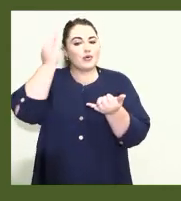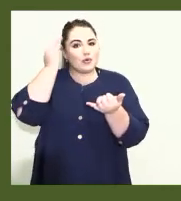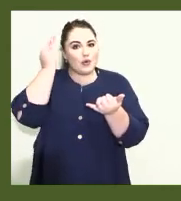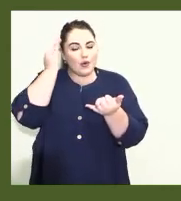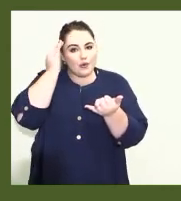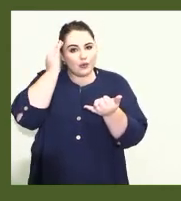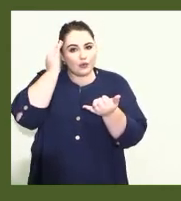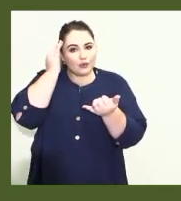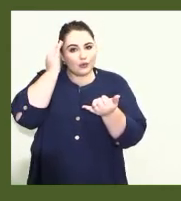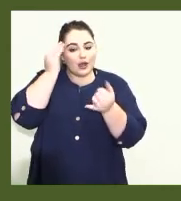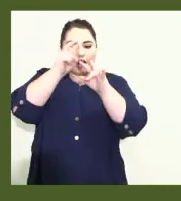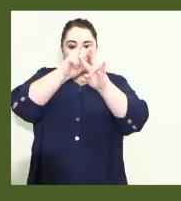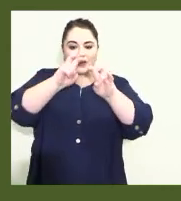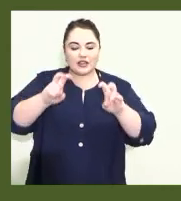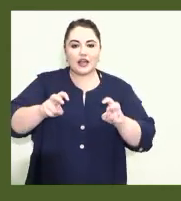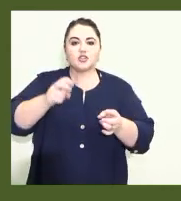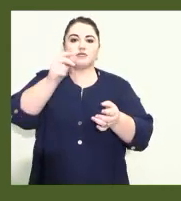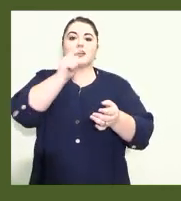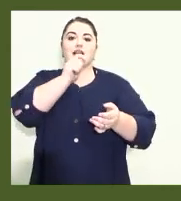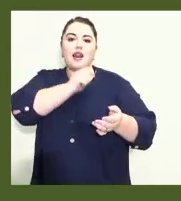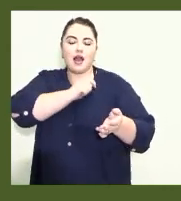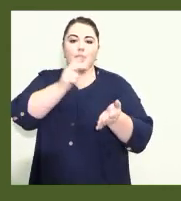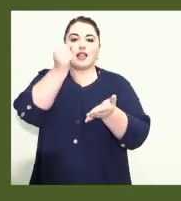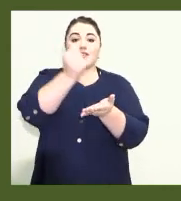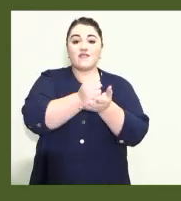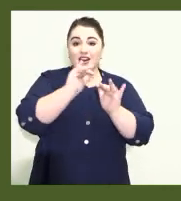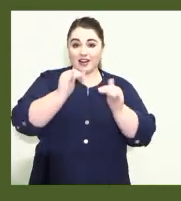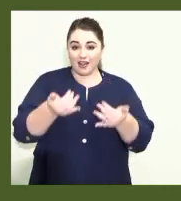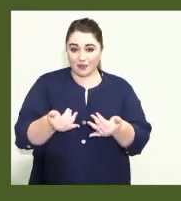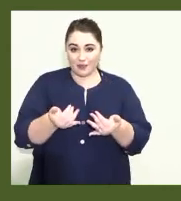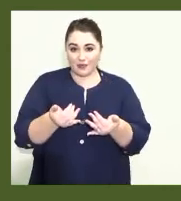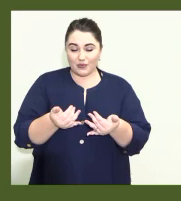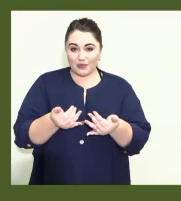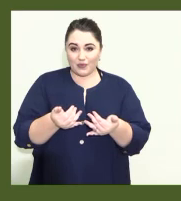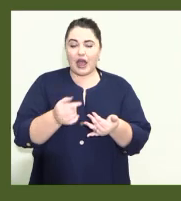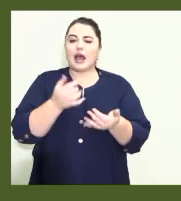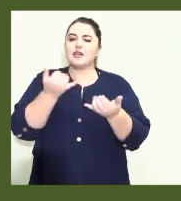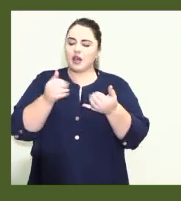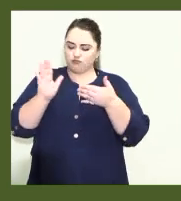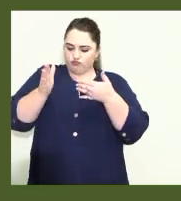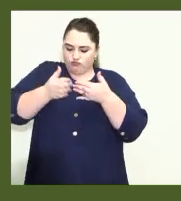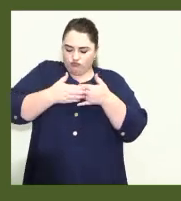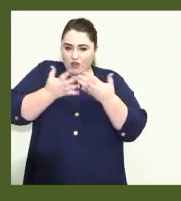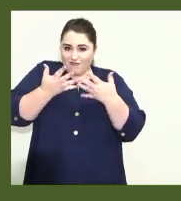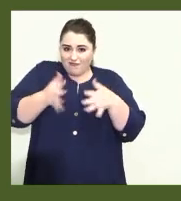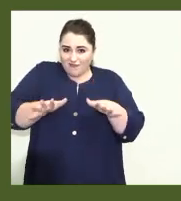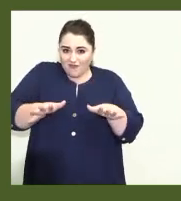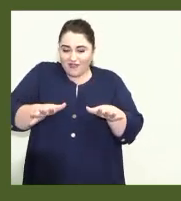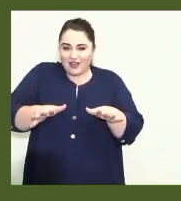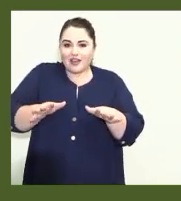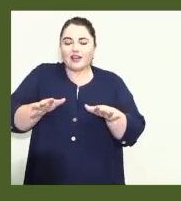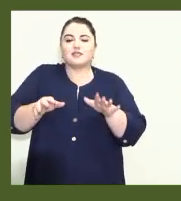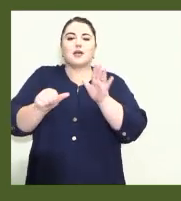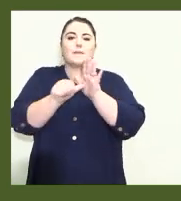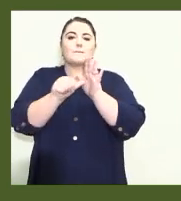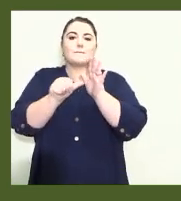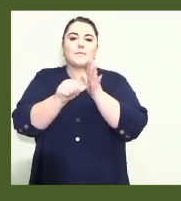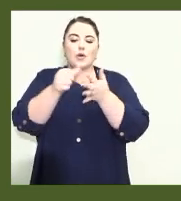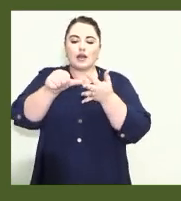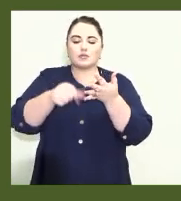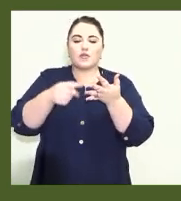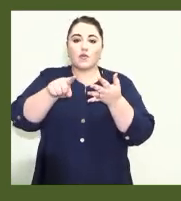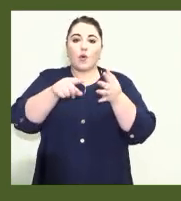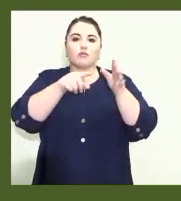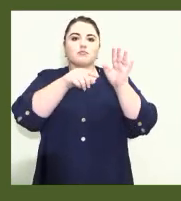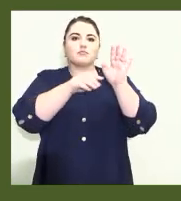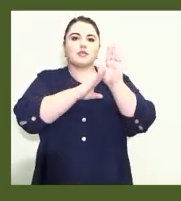now how to make an investigation reliable and how to make it valid. And we ended off the whole discussion by the important aspect